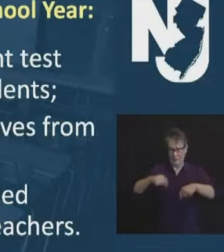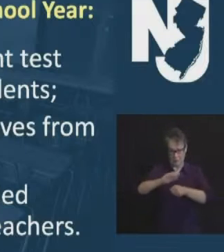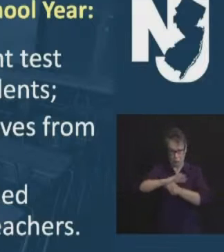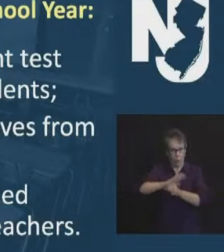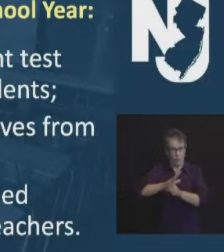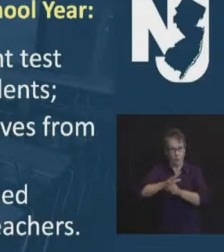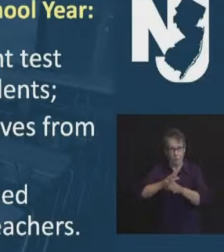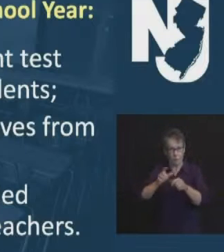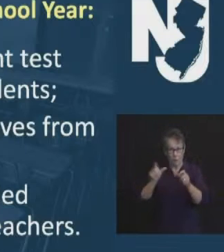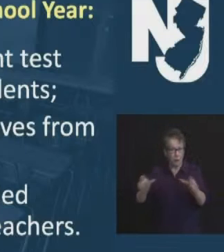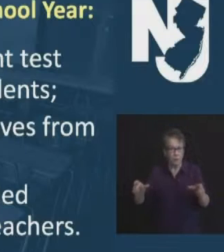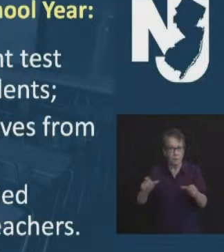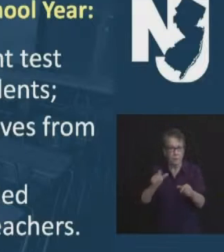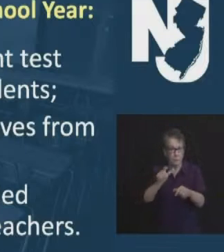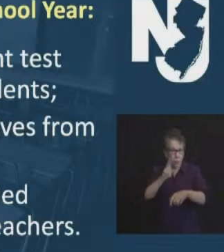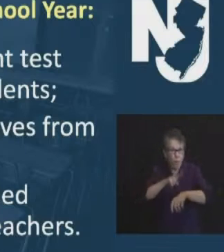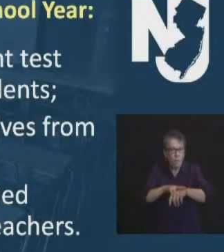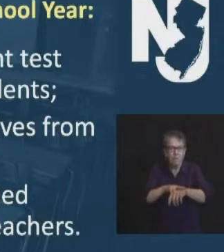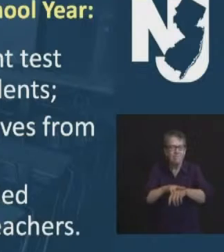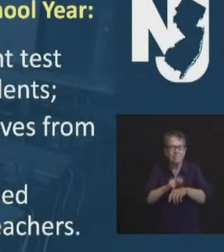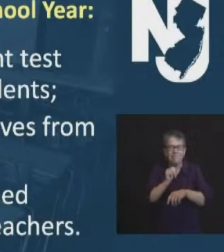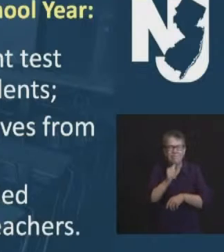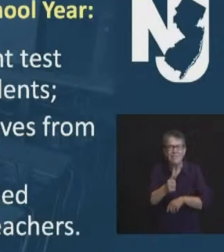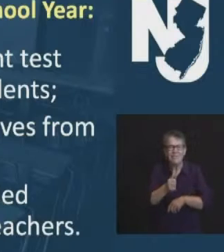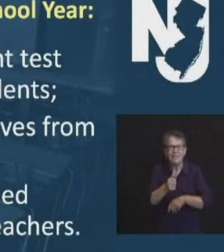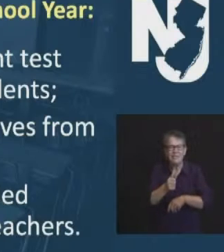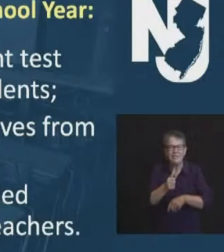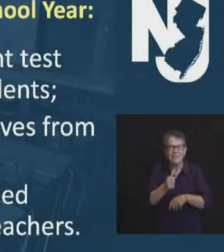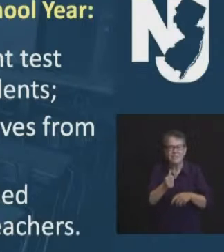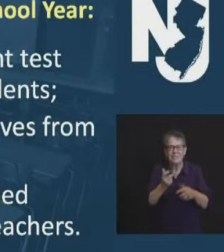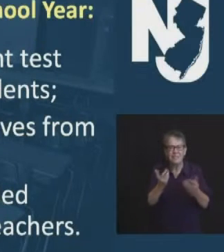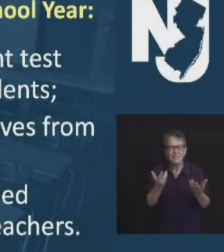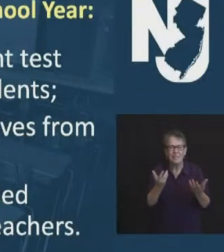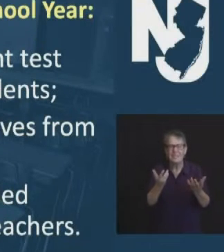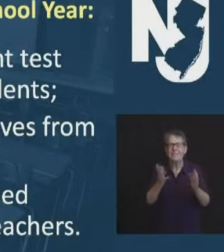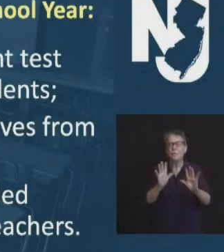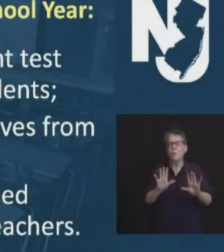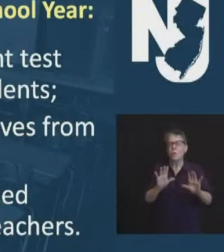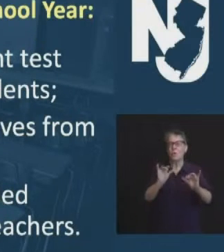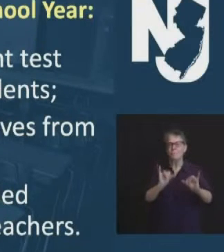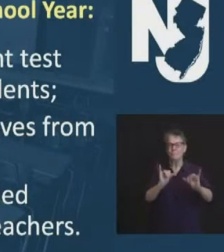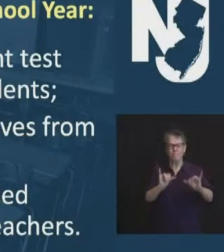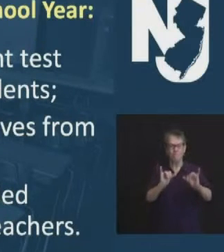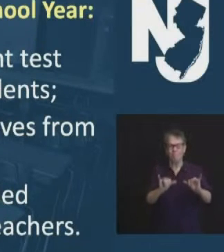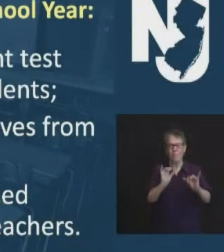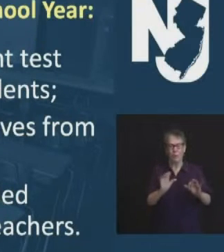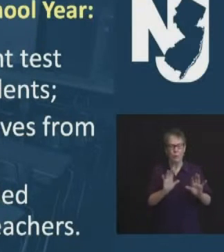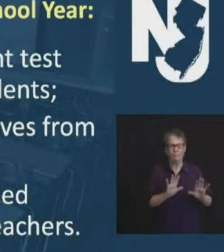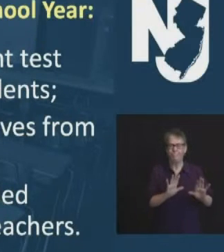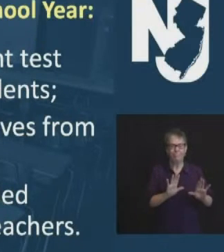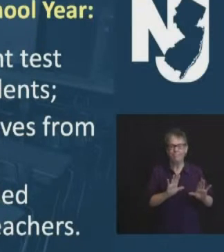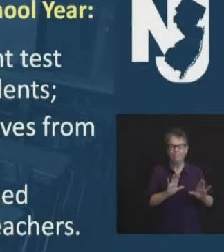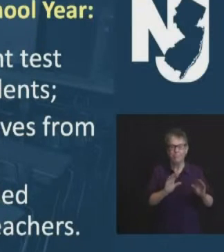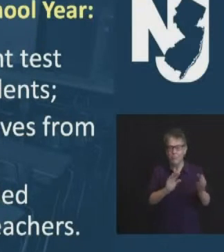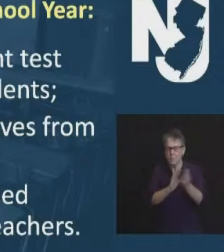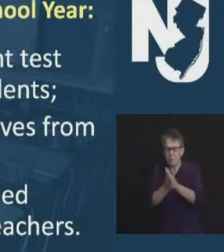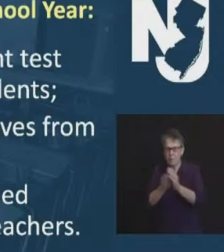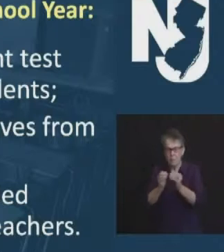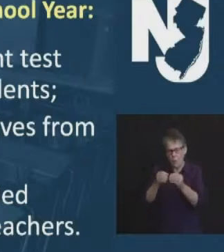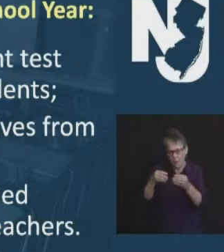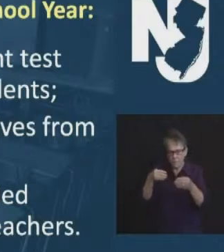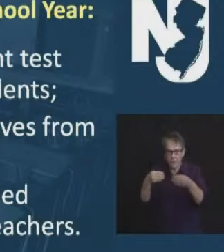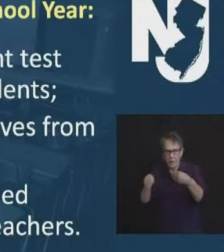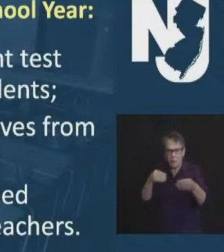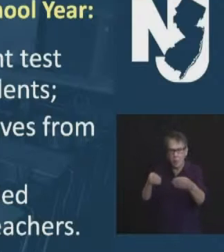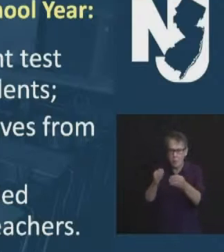understanding. Given the limited availability of opportunities to meet the state's graduation proficiency test requirement, this order waives